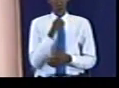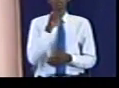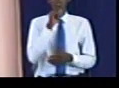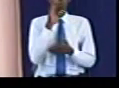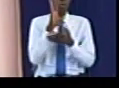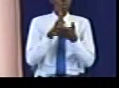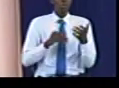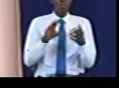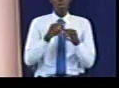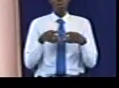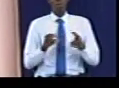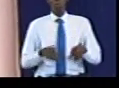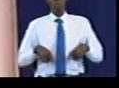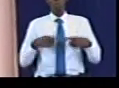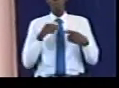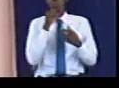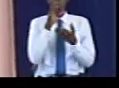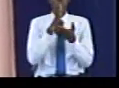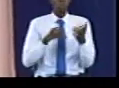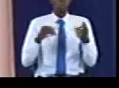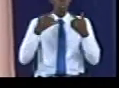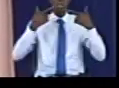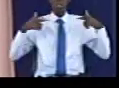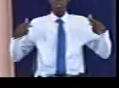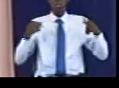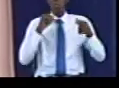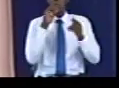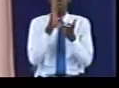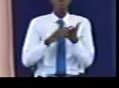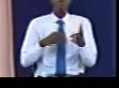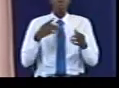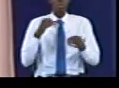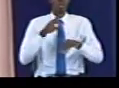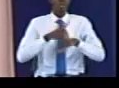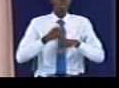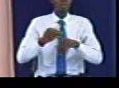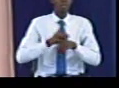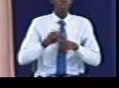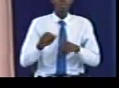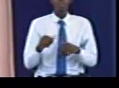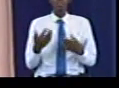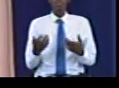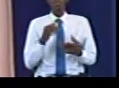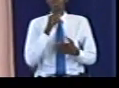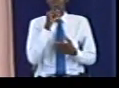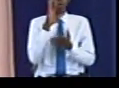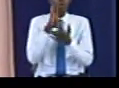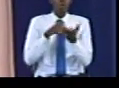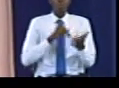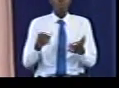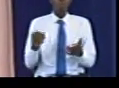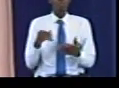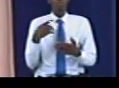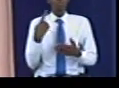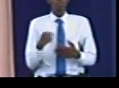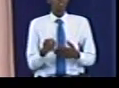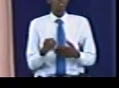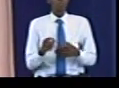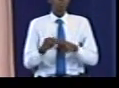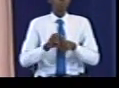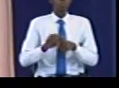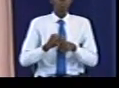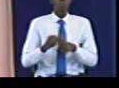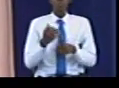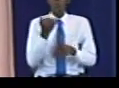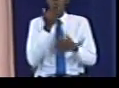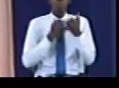You're not copying their language. You're not copying their waywardness. You're not copying their evil. You're not copying their devilishness. You're not copying their waywardness. You're